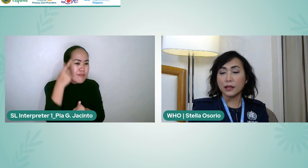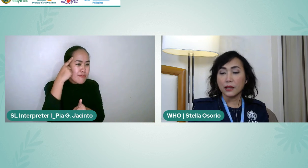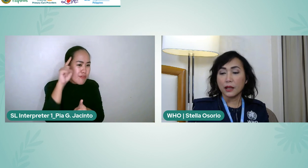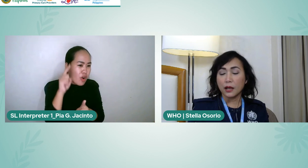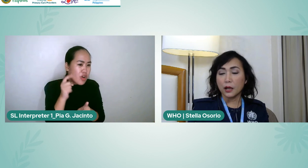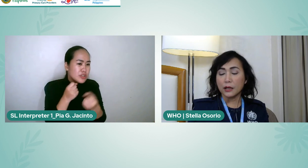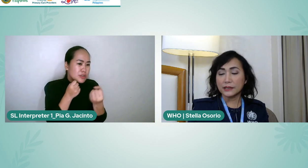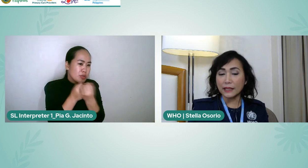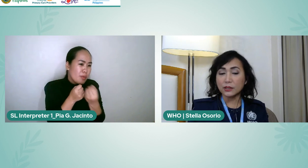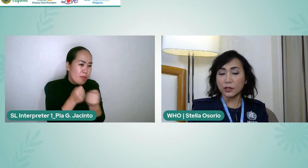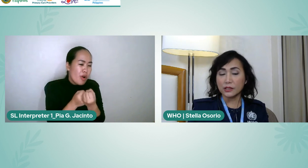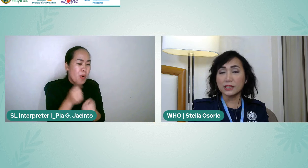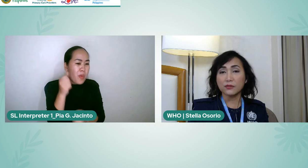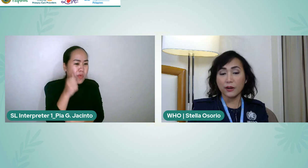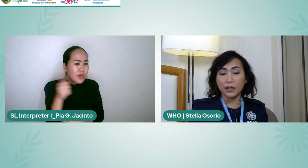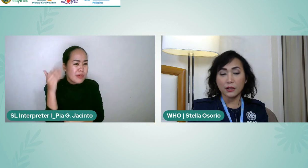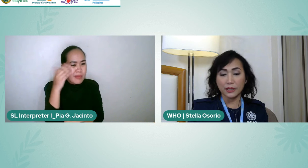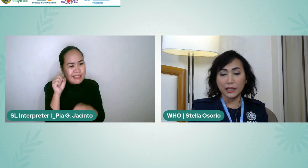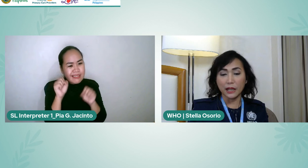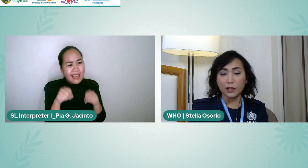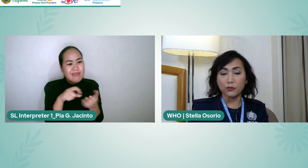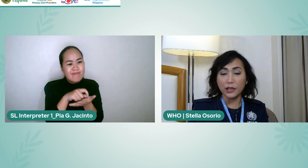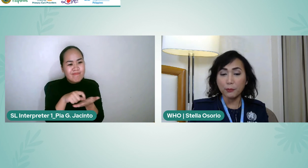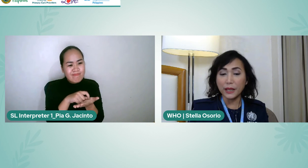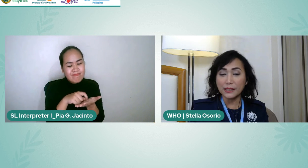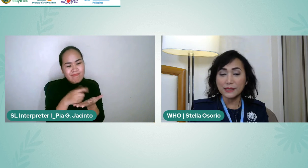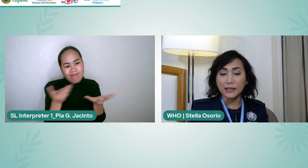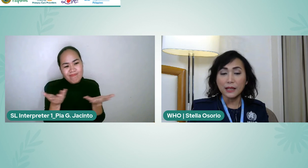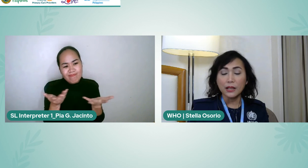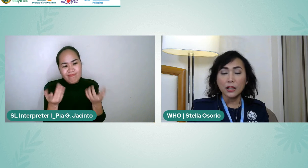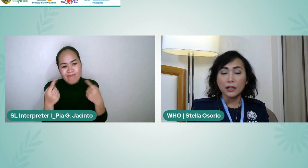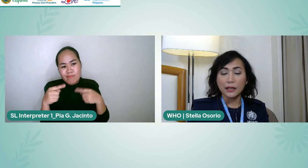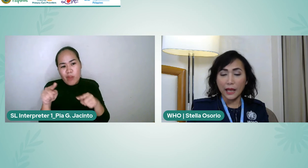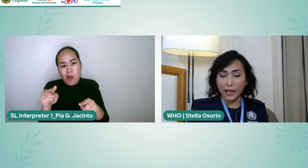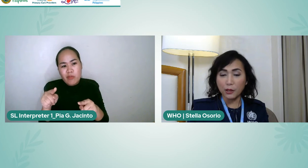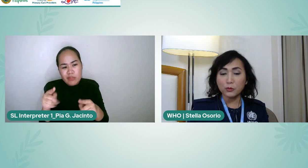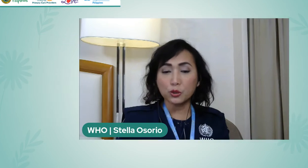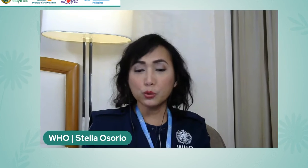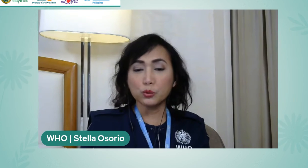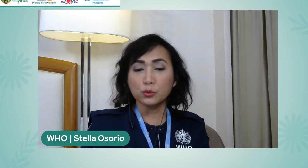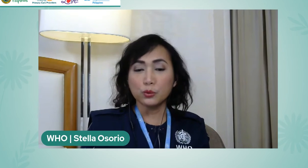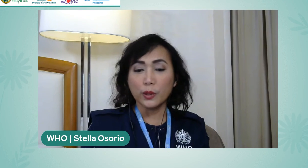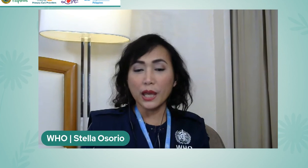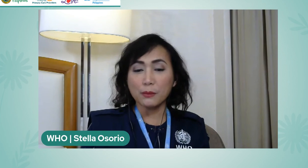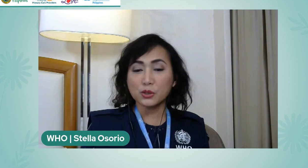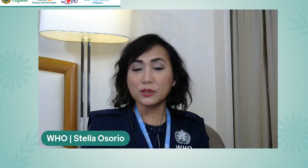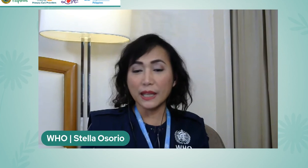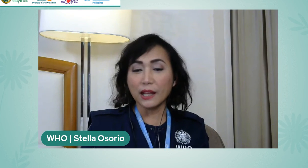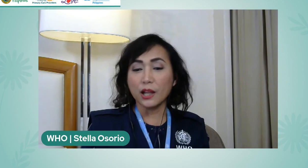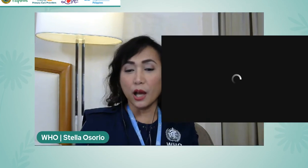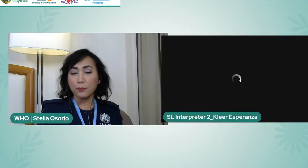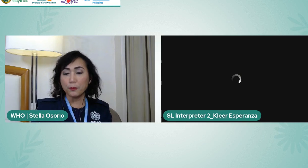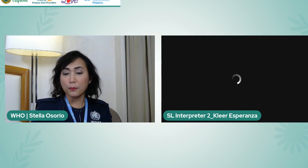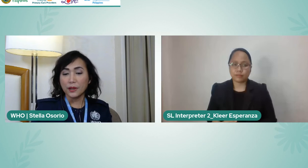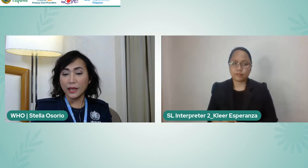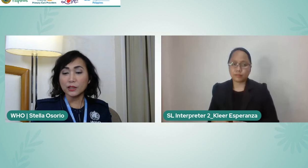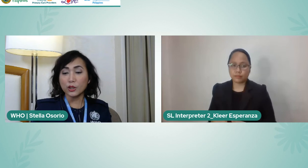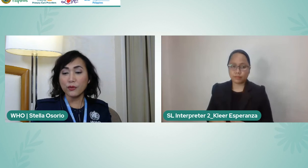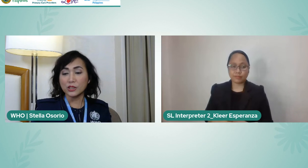treatment centers is very critical. Philippines aims to scale